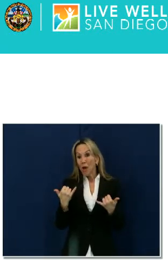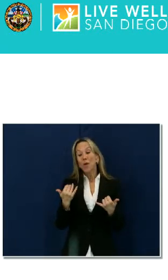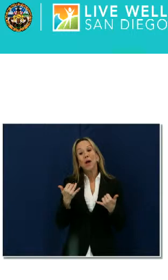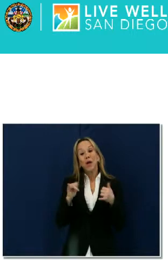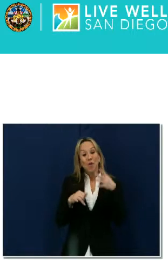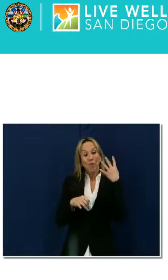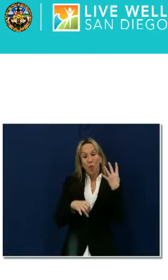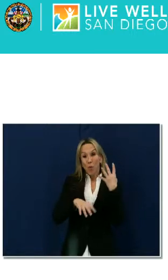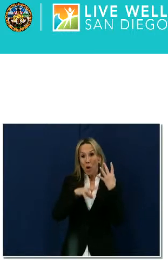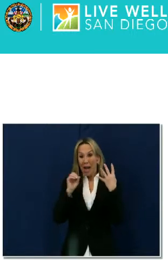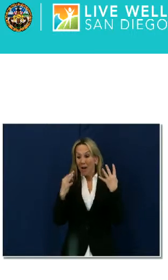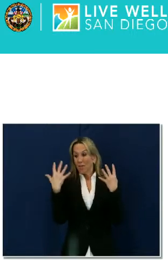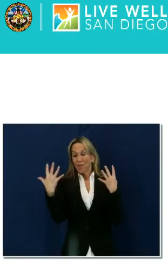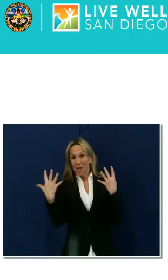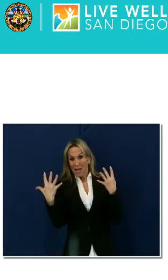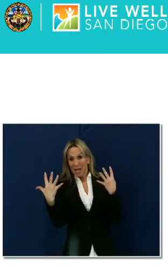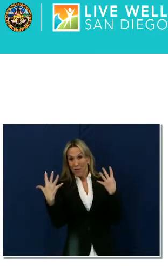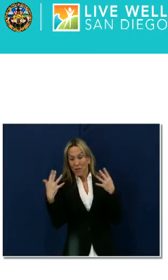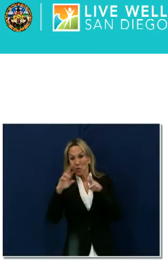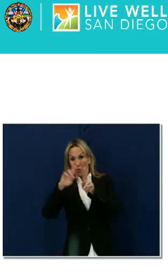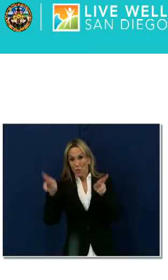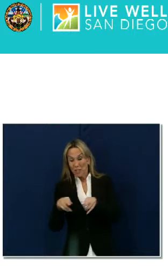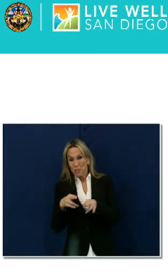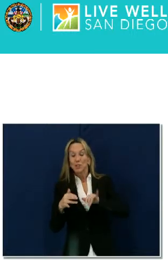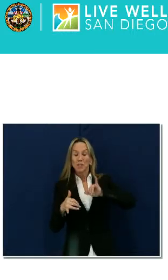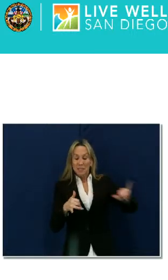in the stay-at-home order with less than 15%